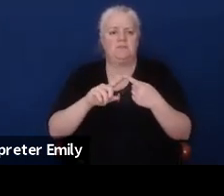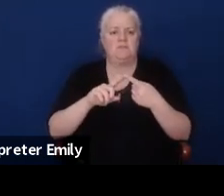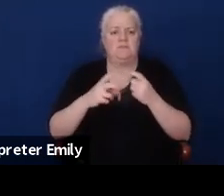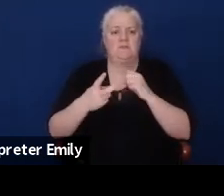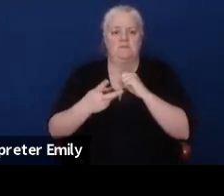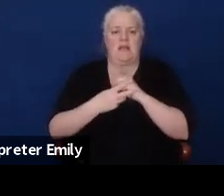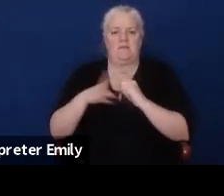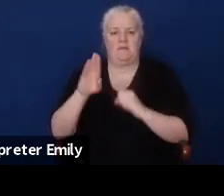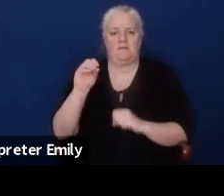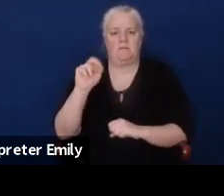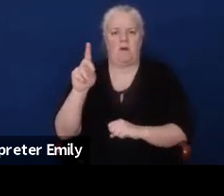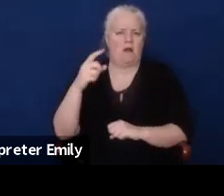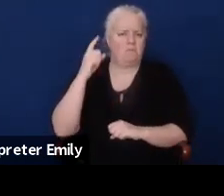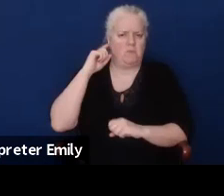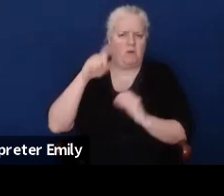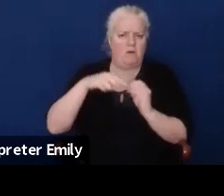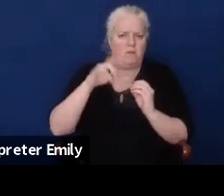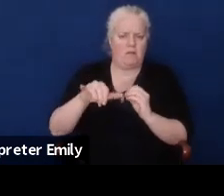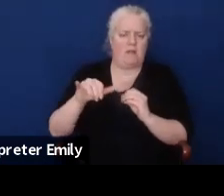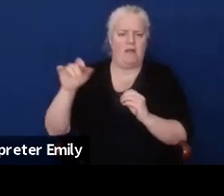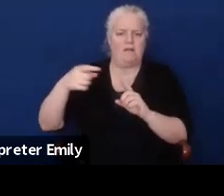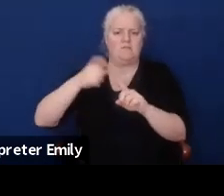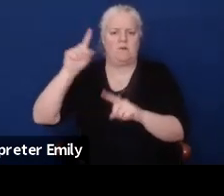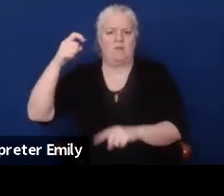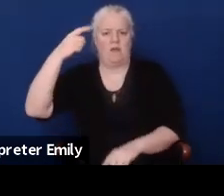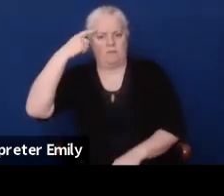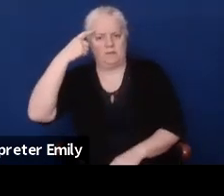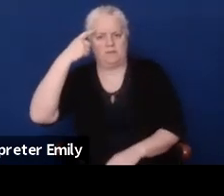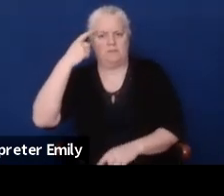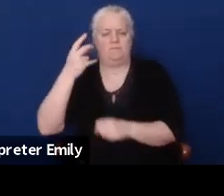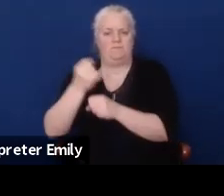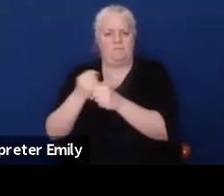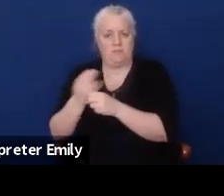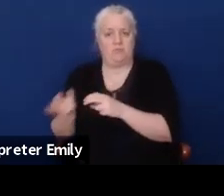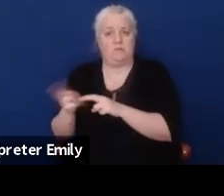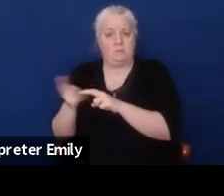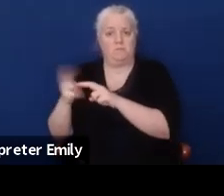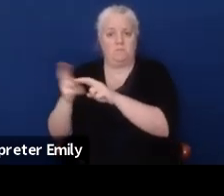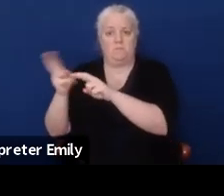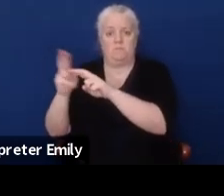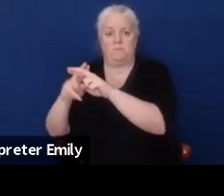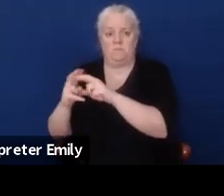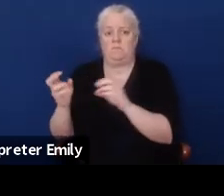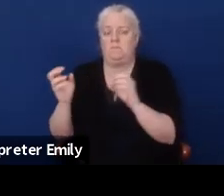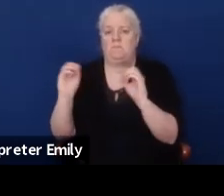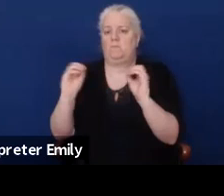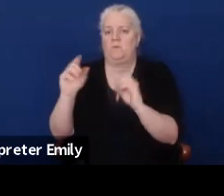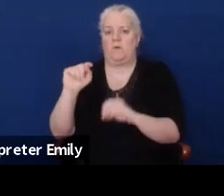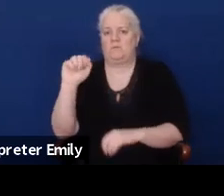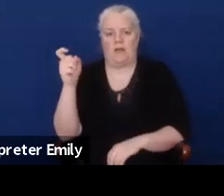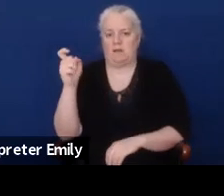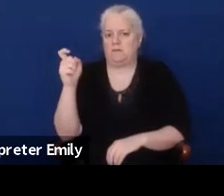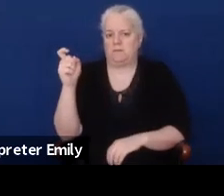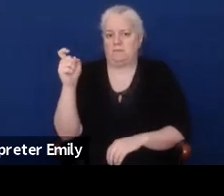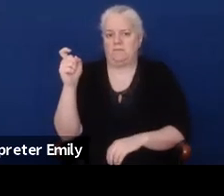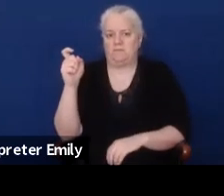the interest accumulates without any tax. And it doubles when you actually sell the bonds. And it's a really good way